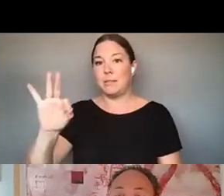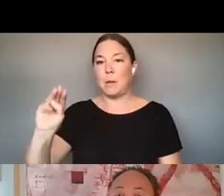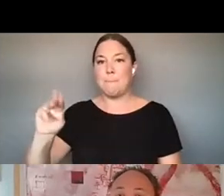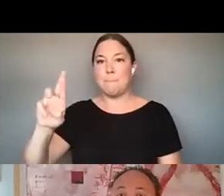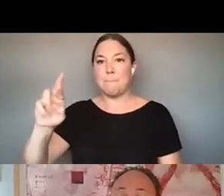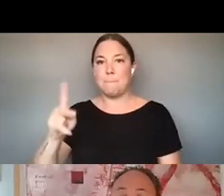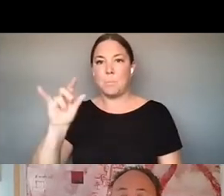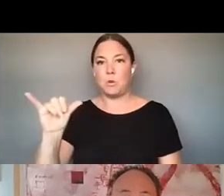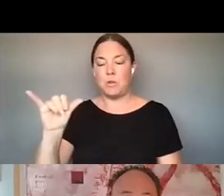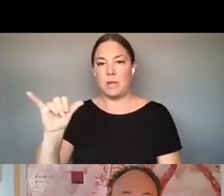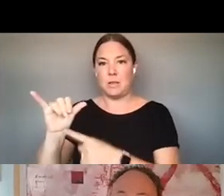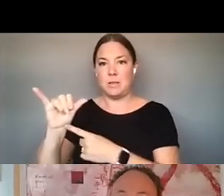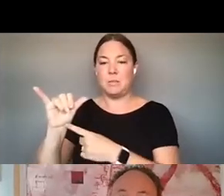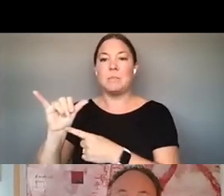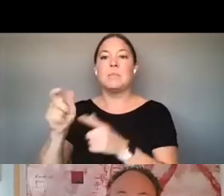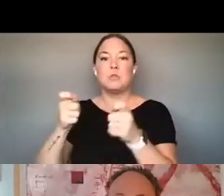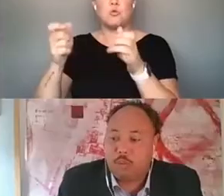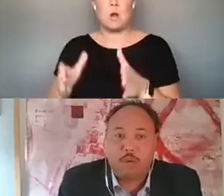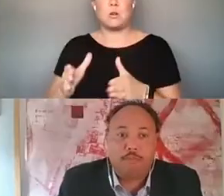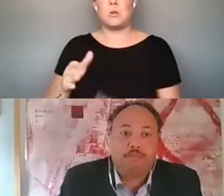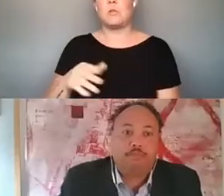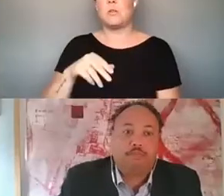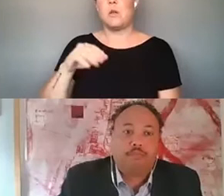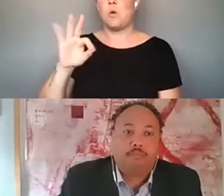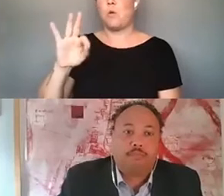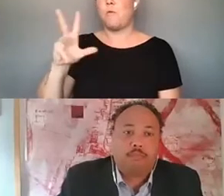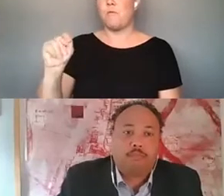NEA's Director of Folk and Traditional Arts. Thank you all.